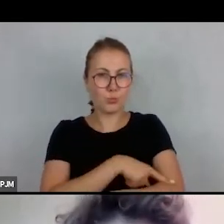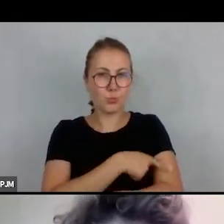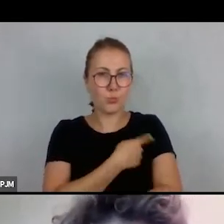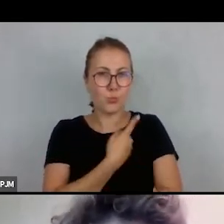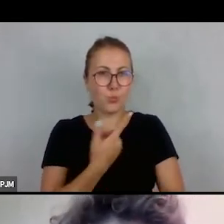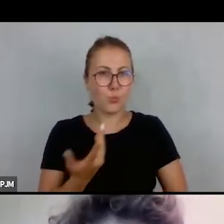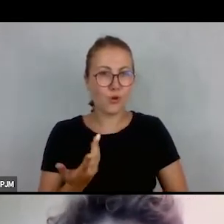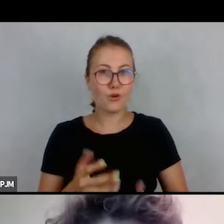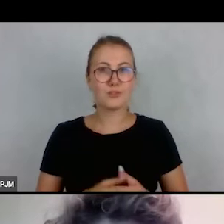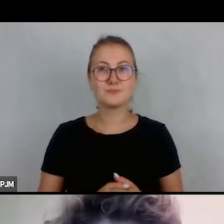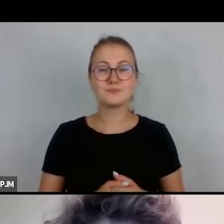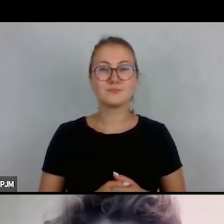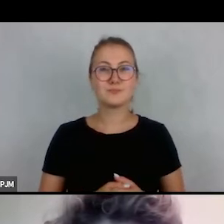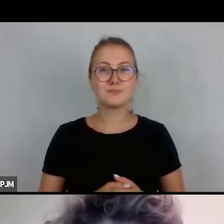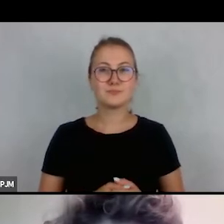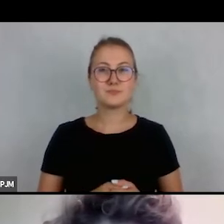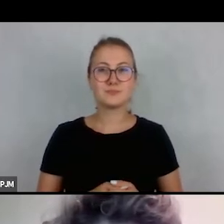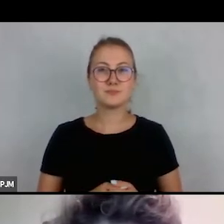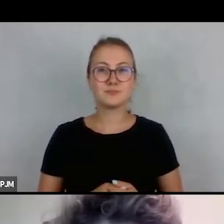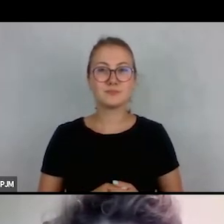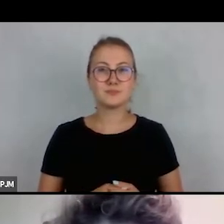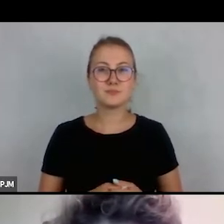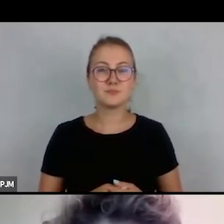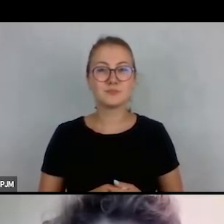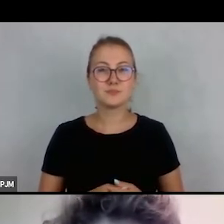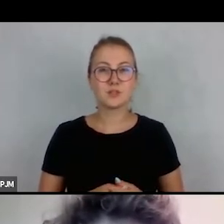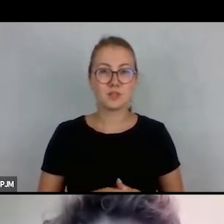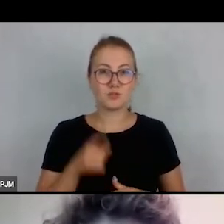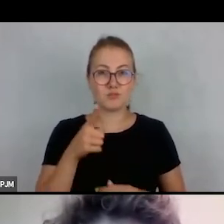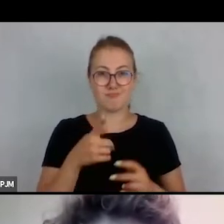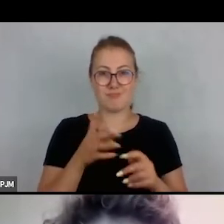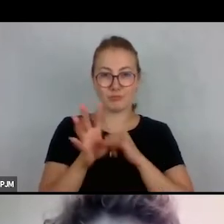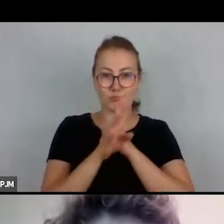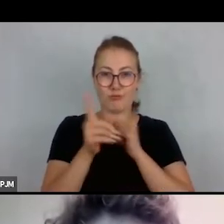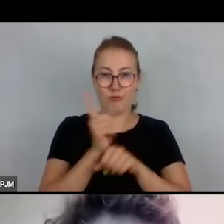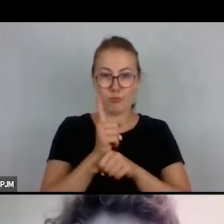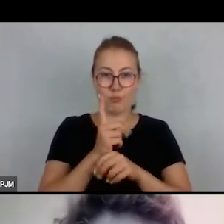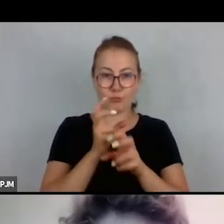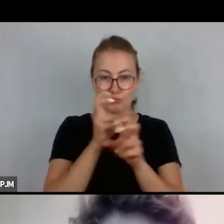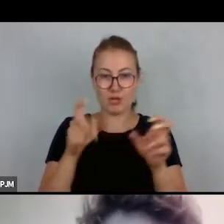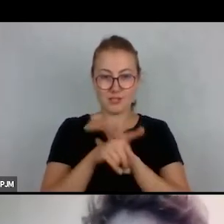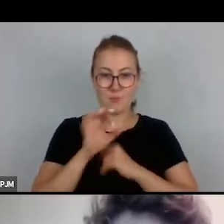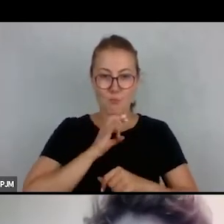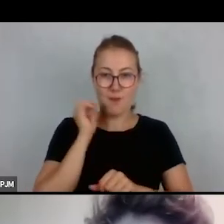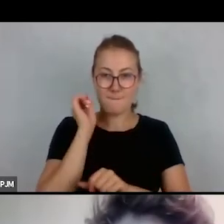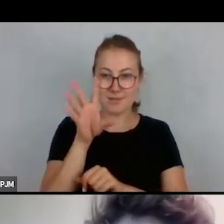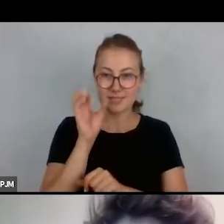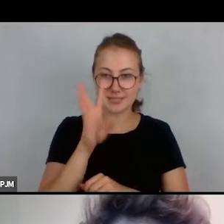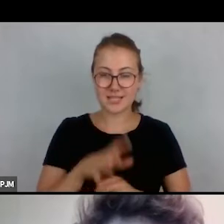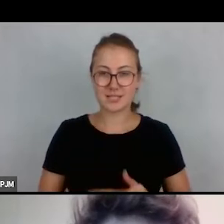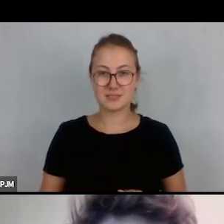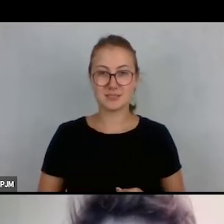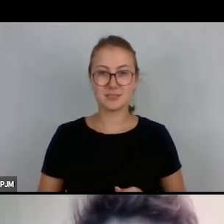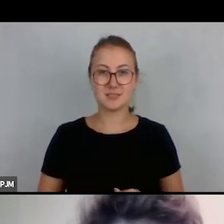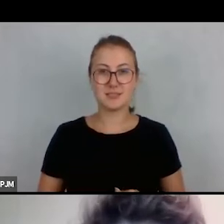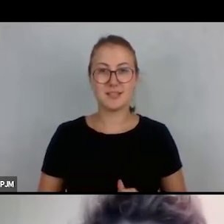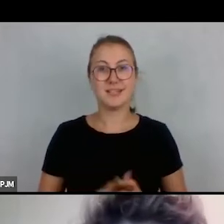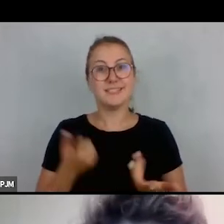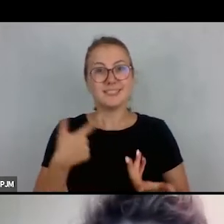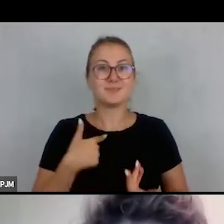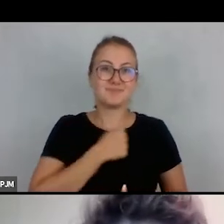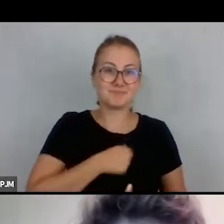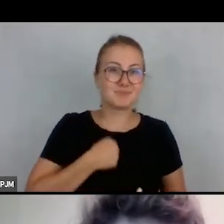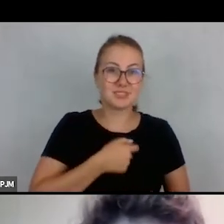And unfortunately, I can't see you other than Martina to know if you are falling